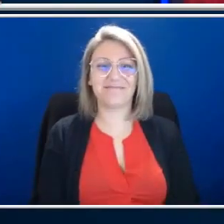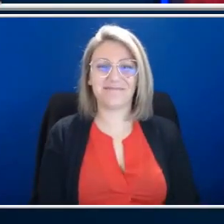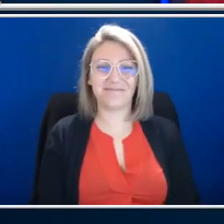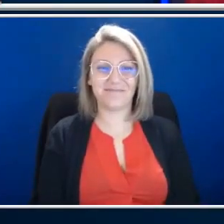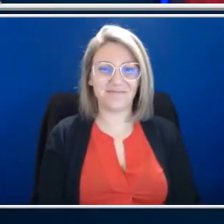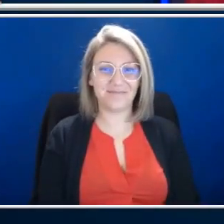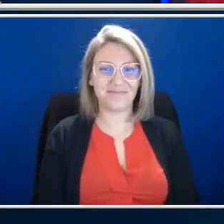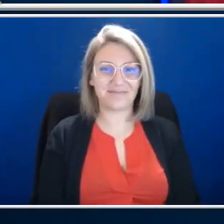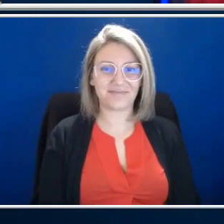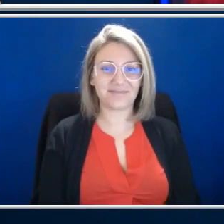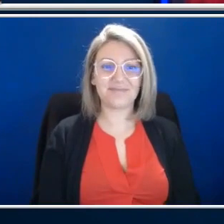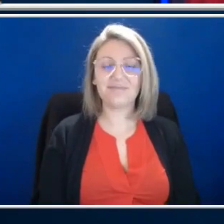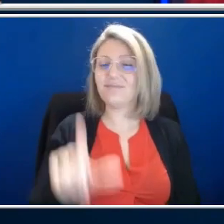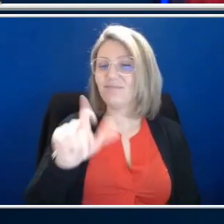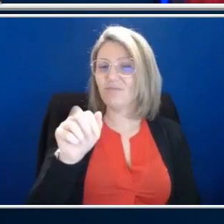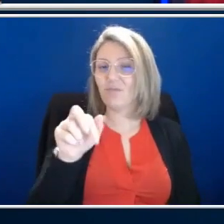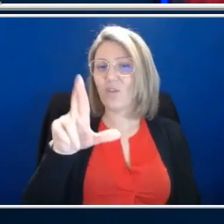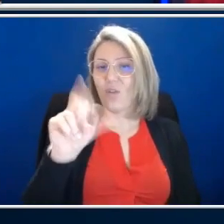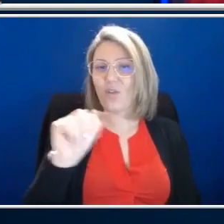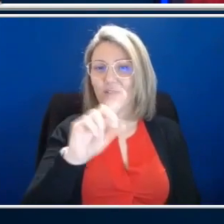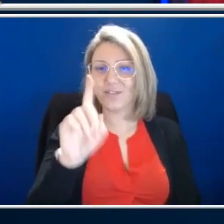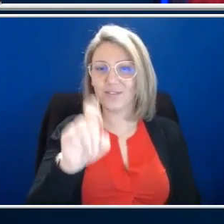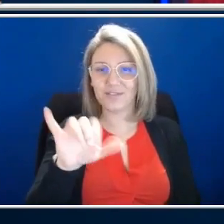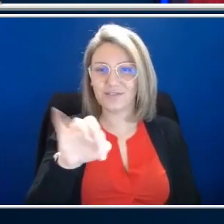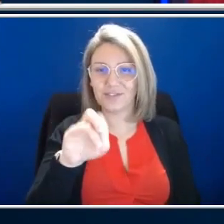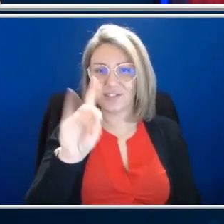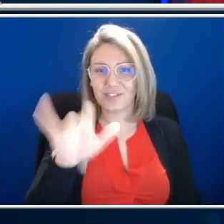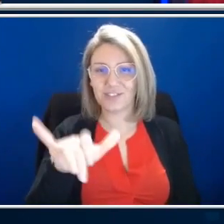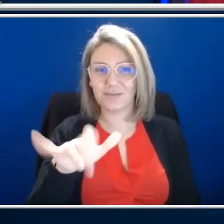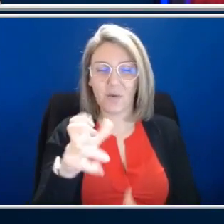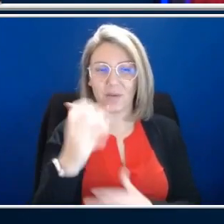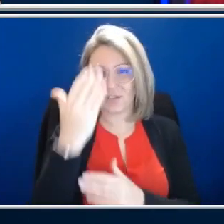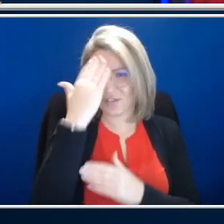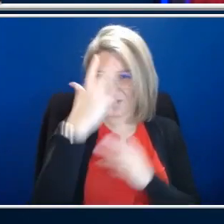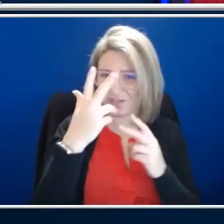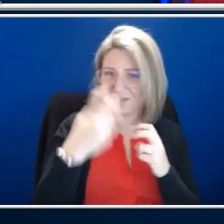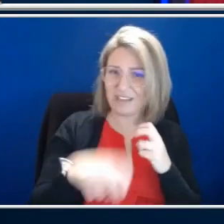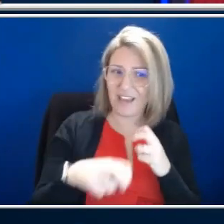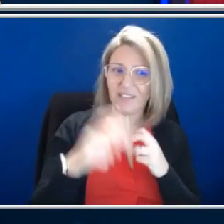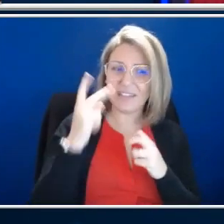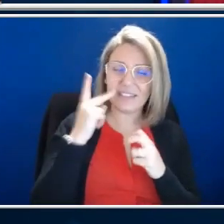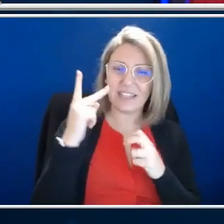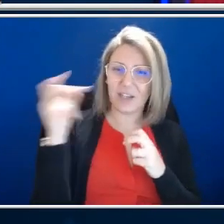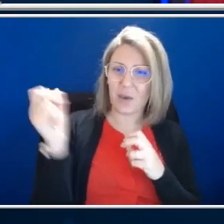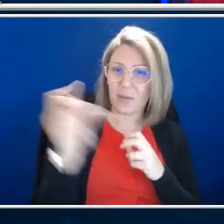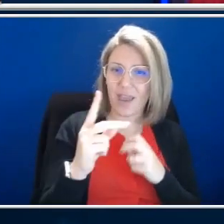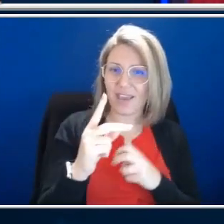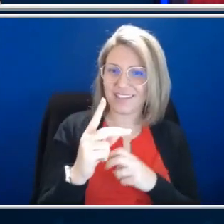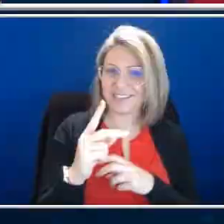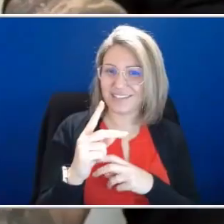Laura has a question for Shelby. Laura wants to know if it's tough seeing Kyle go back on the job after all this.